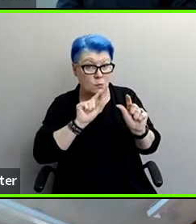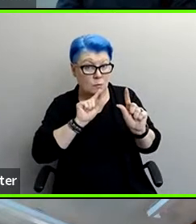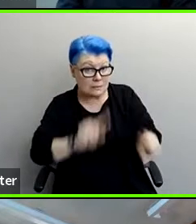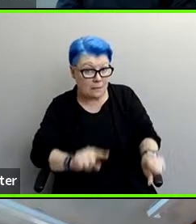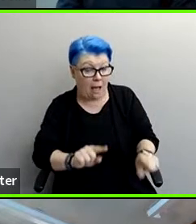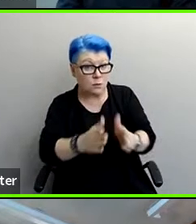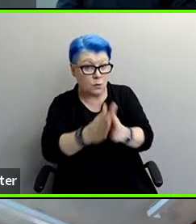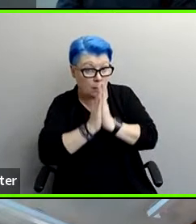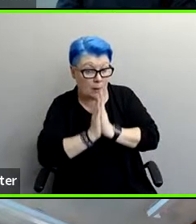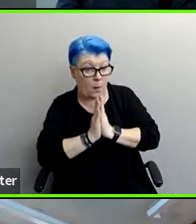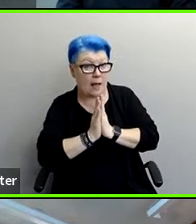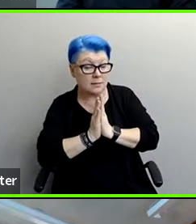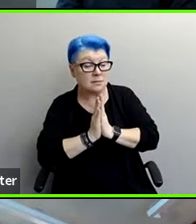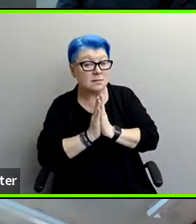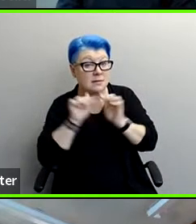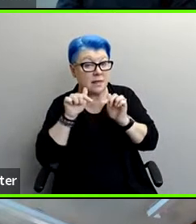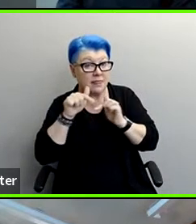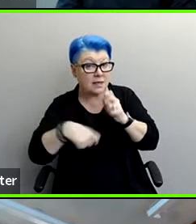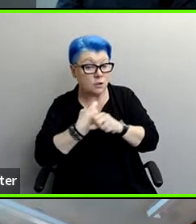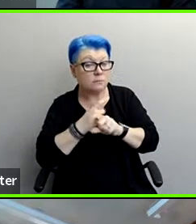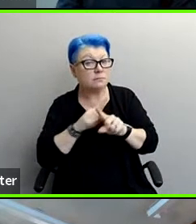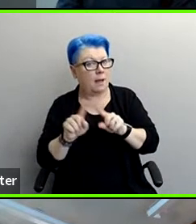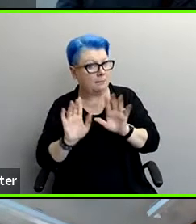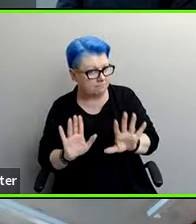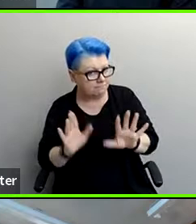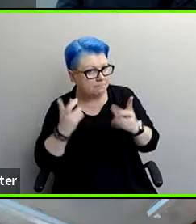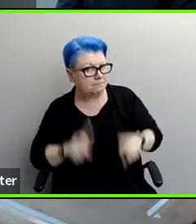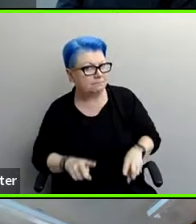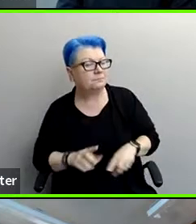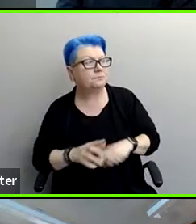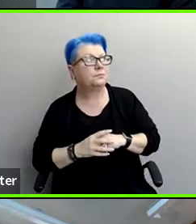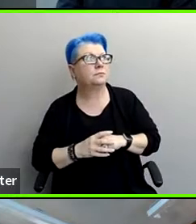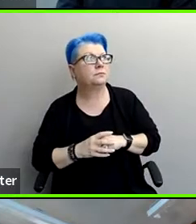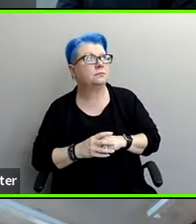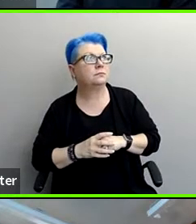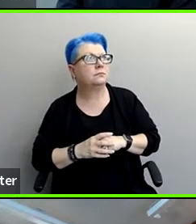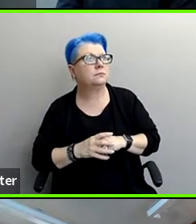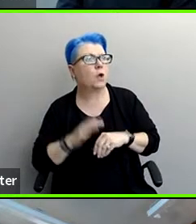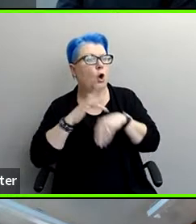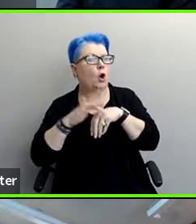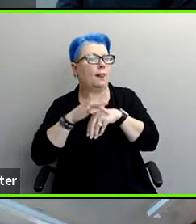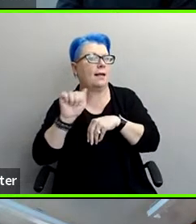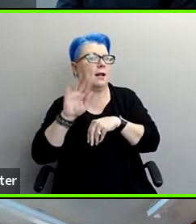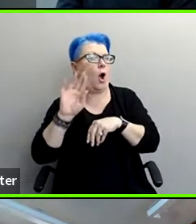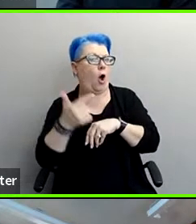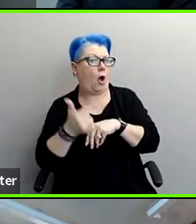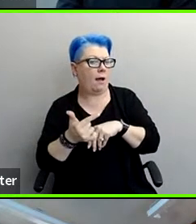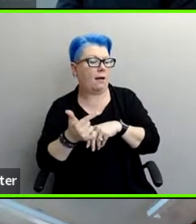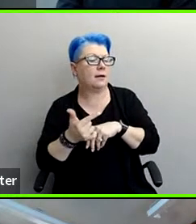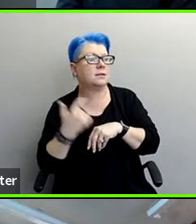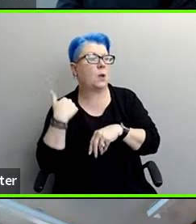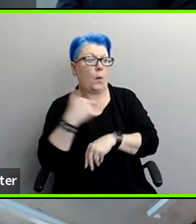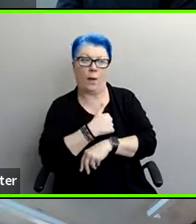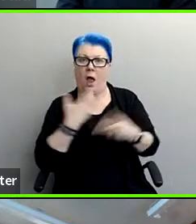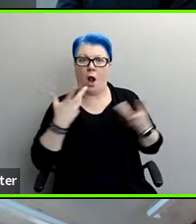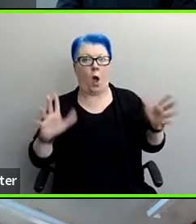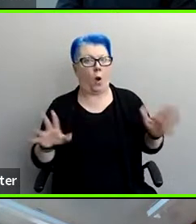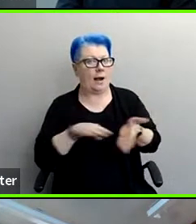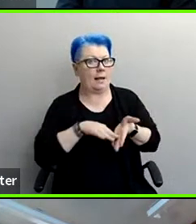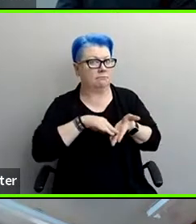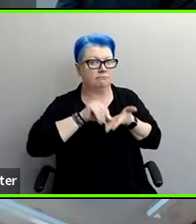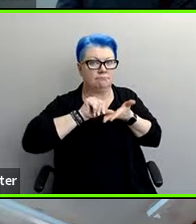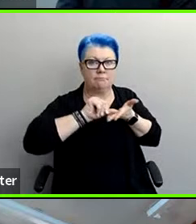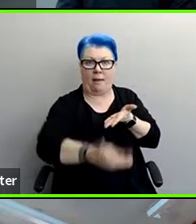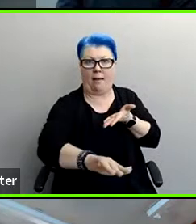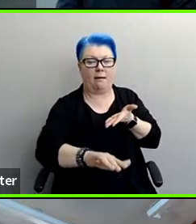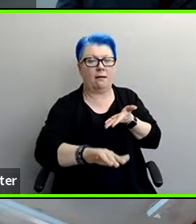in this year. However, what happened as of the beginning of August, we had exhausted at that point the